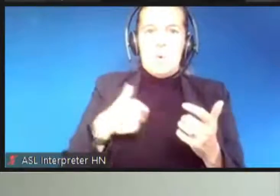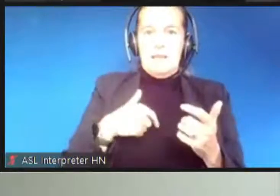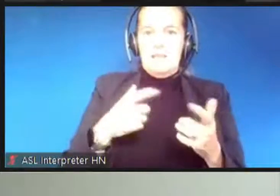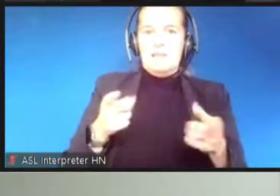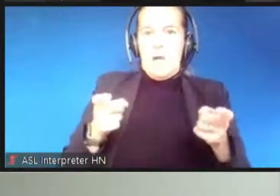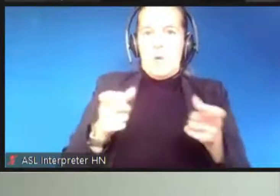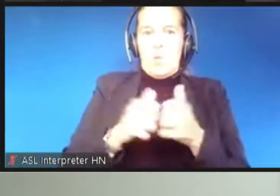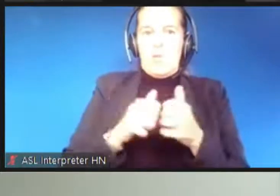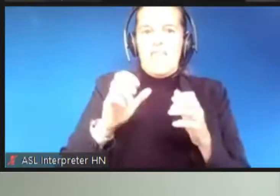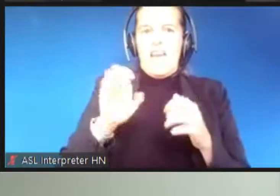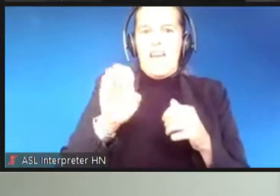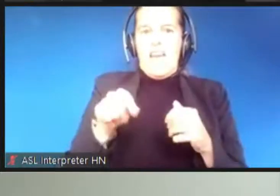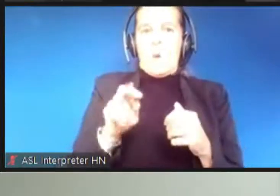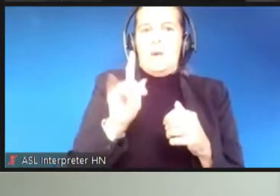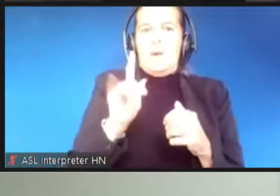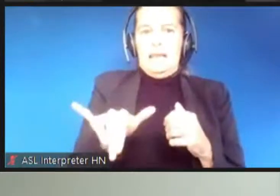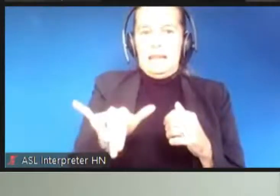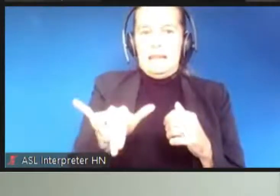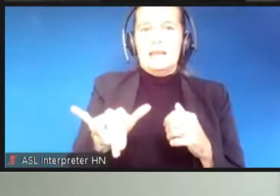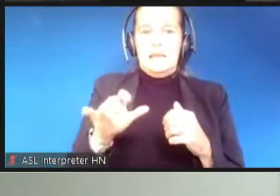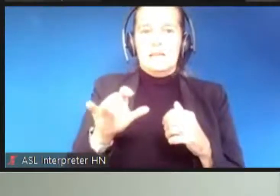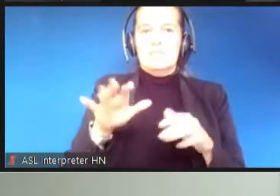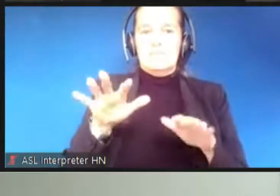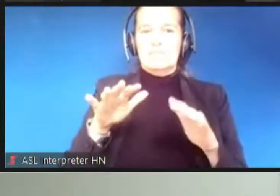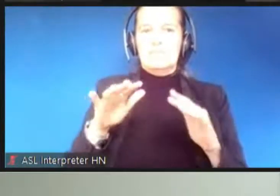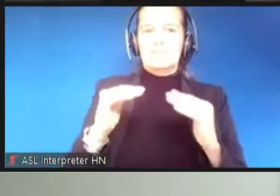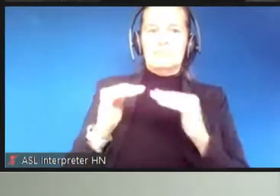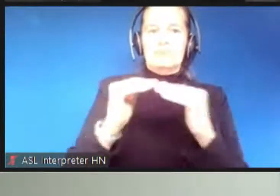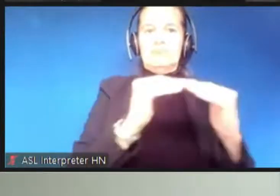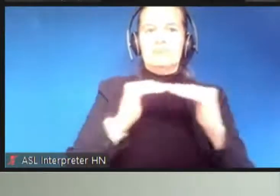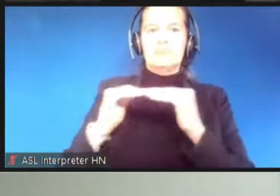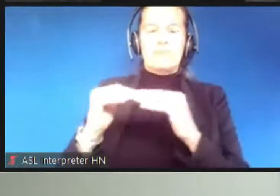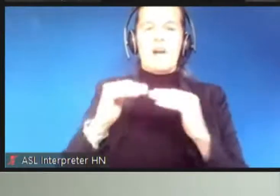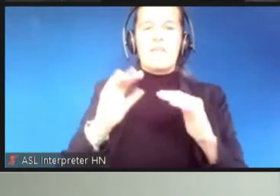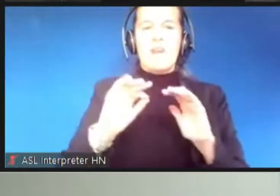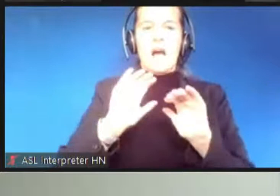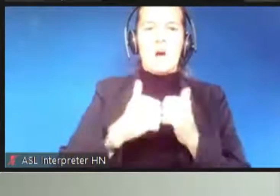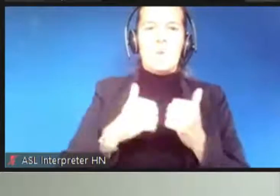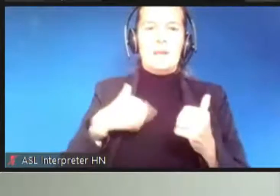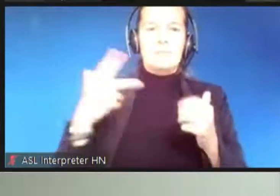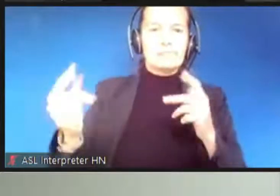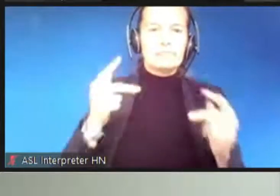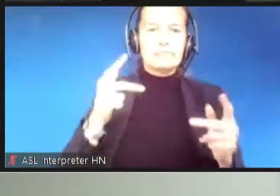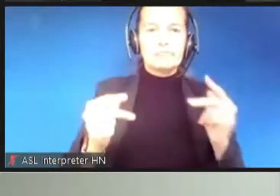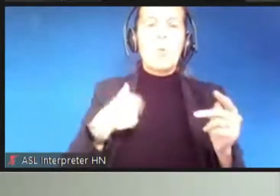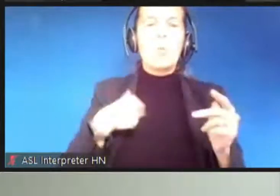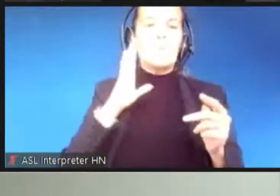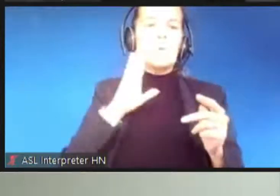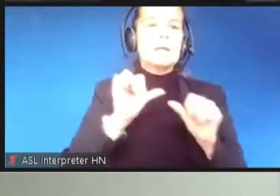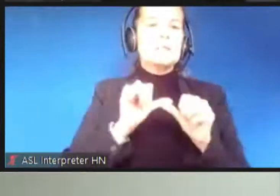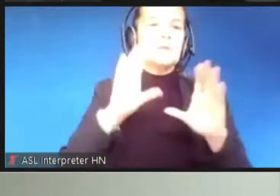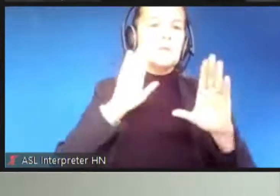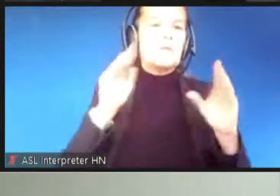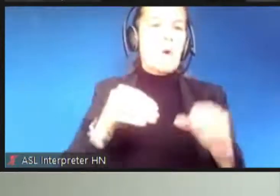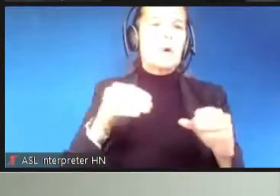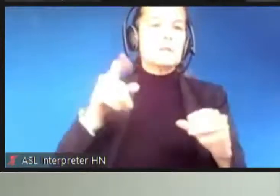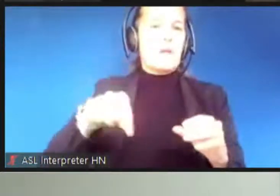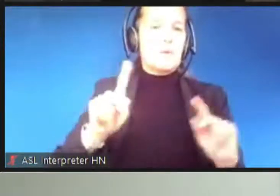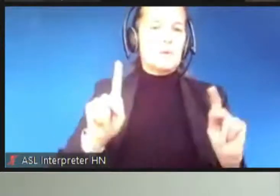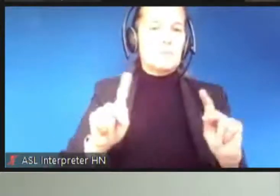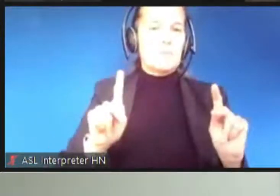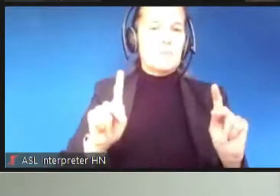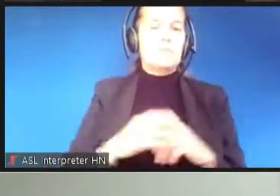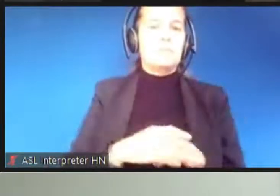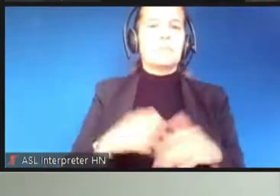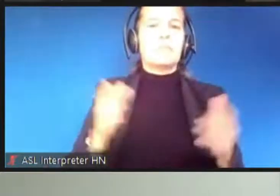equity measures. We'll continue to focus on those communities as well.